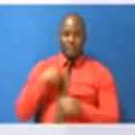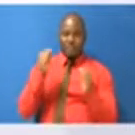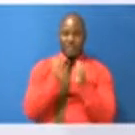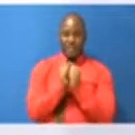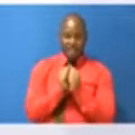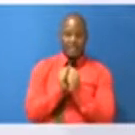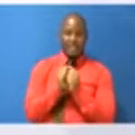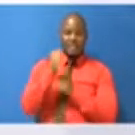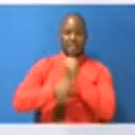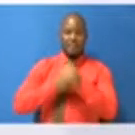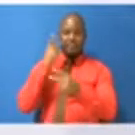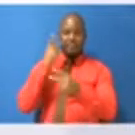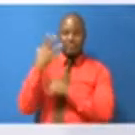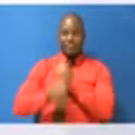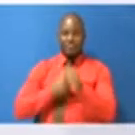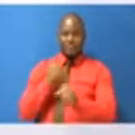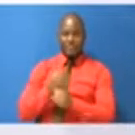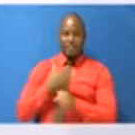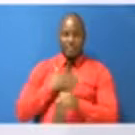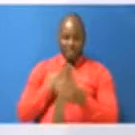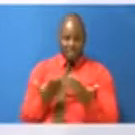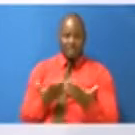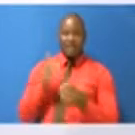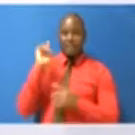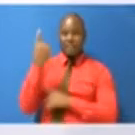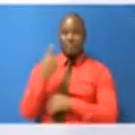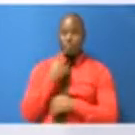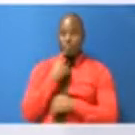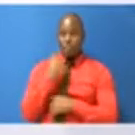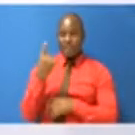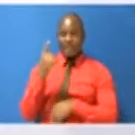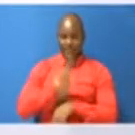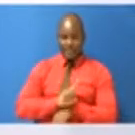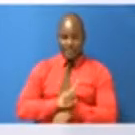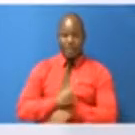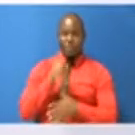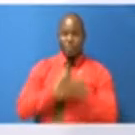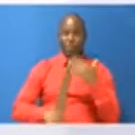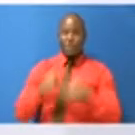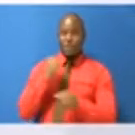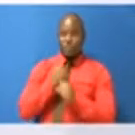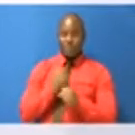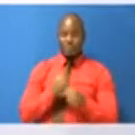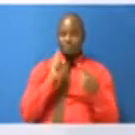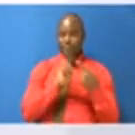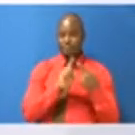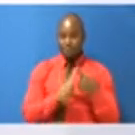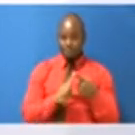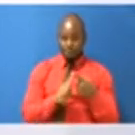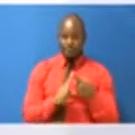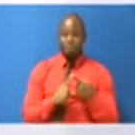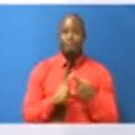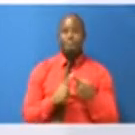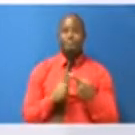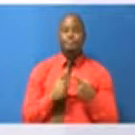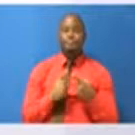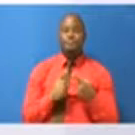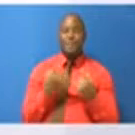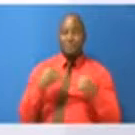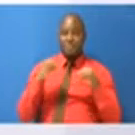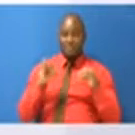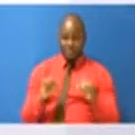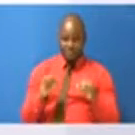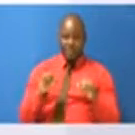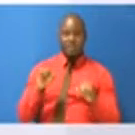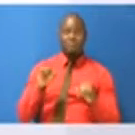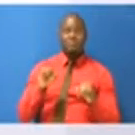10-year vision and a five-year vision with my but in the first 100 days what we're going to do number one is to um you know implement the